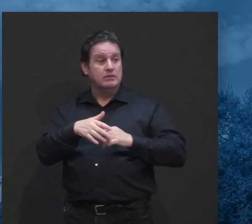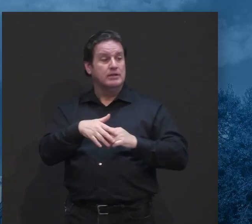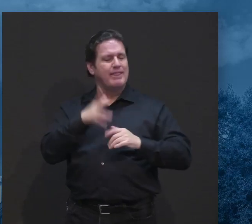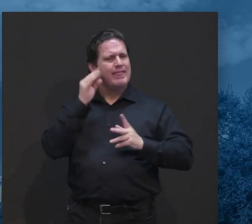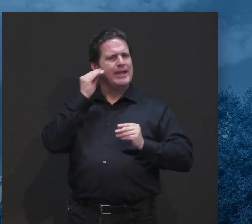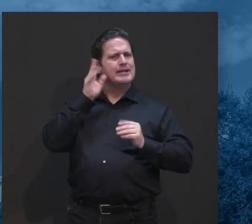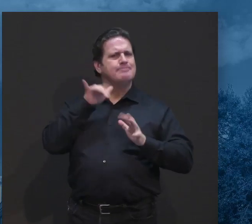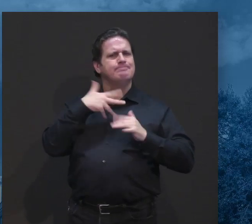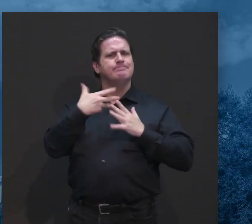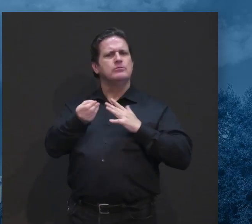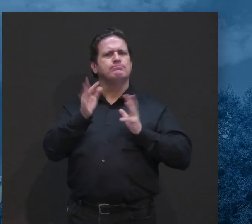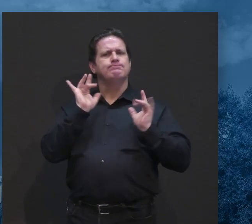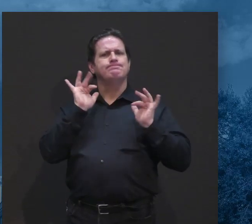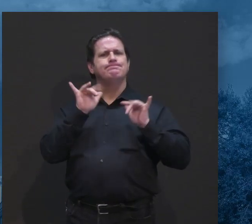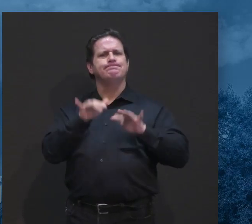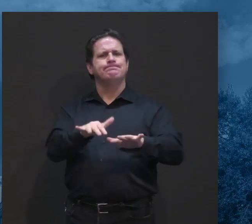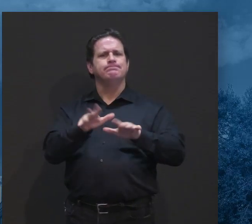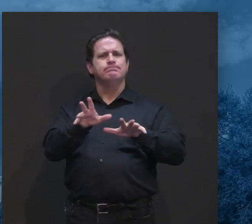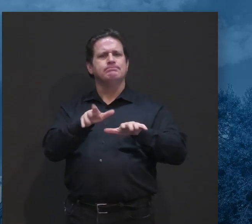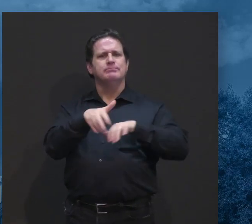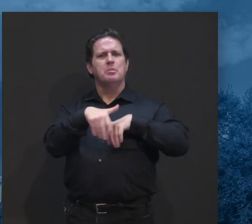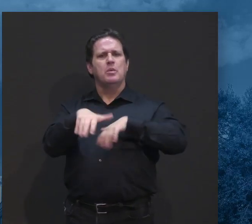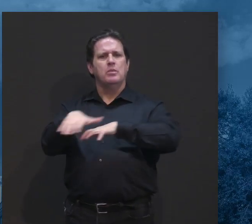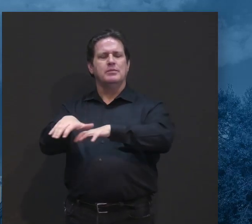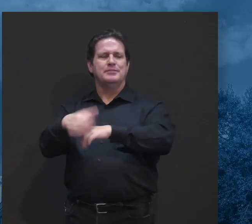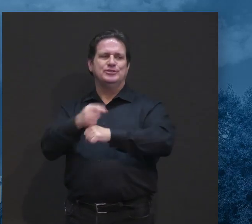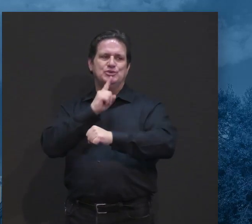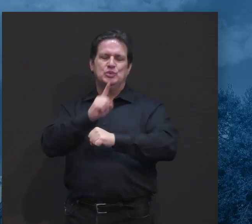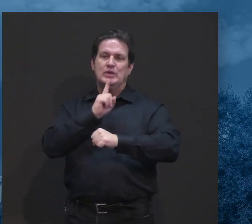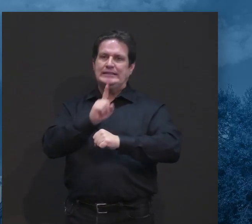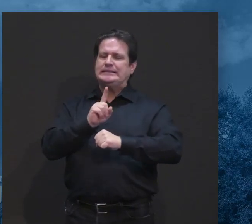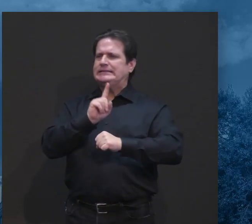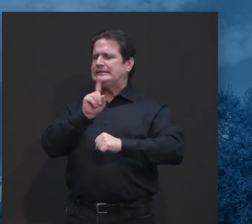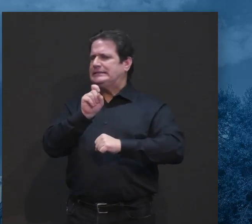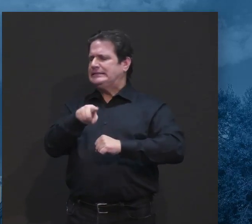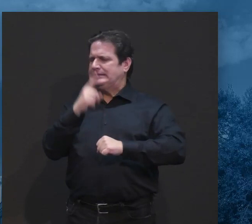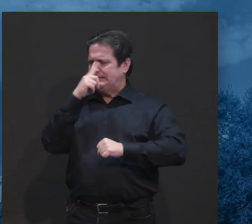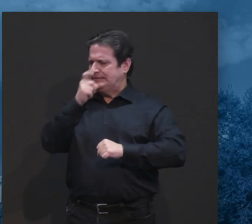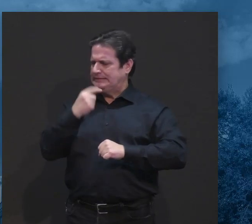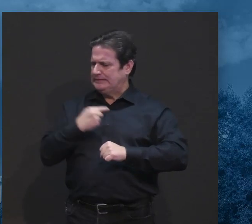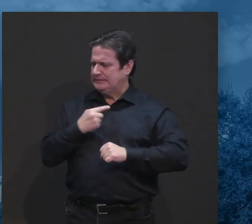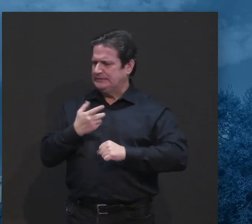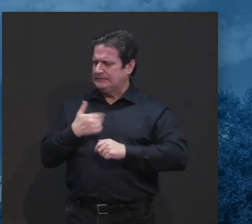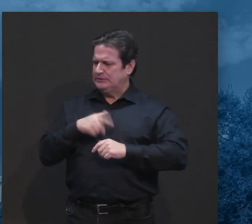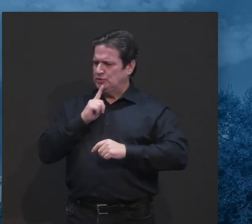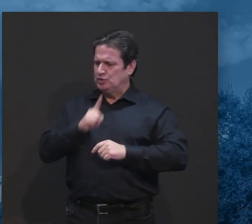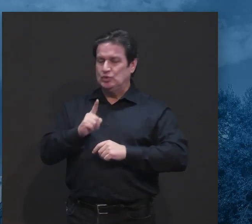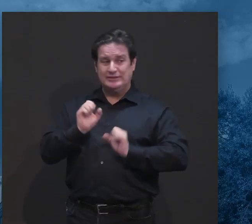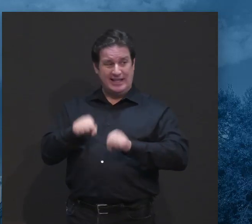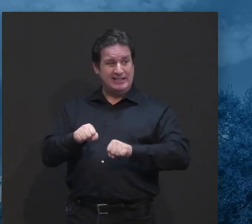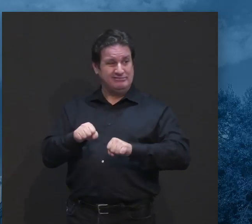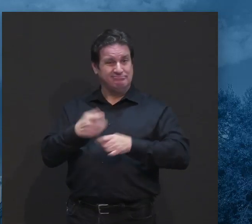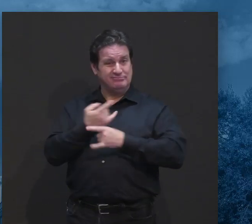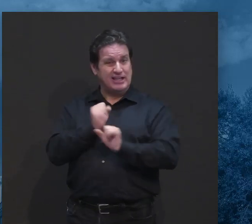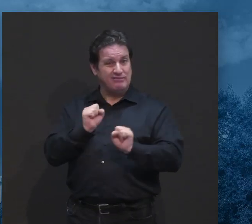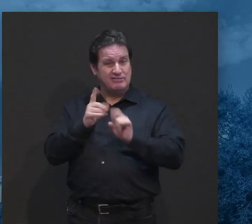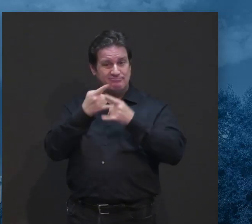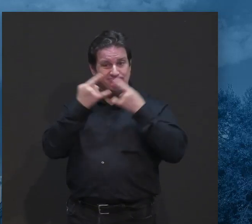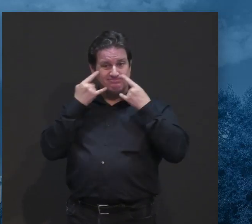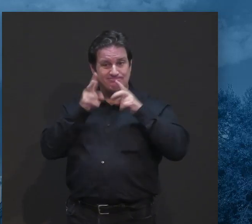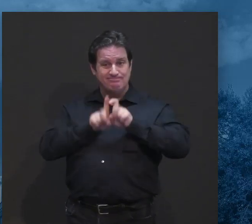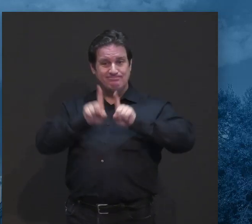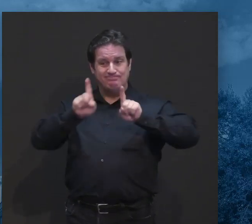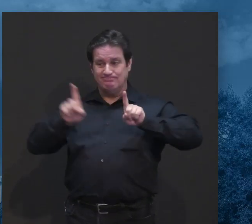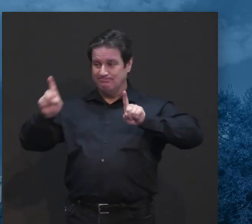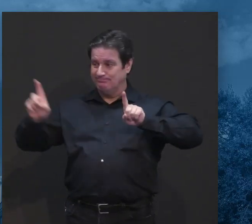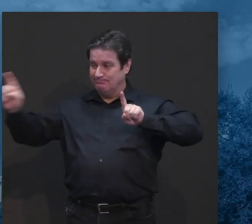gatherings, even if they've already been approved, make sure you really ask yourself the questions, are you sure you can do this safely, where you